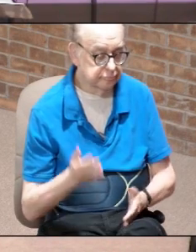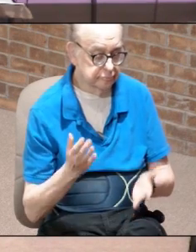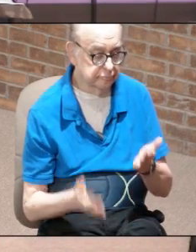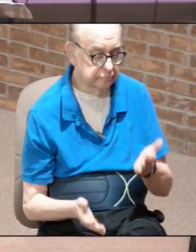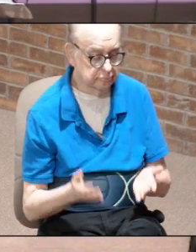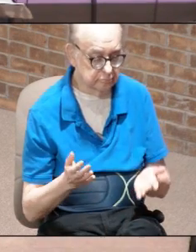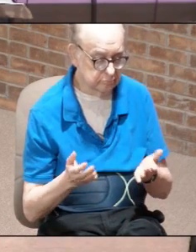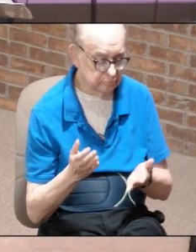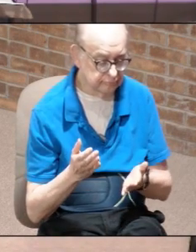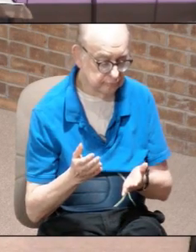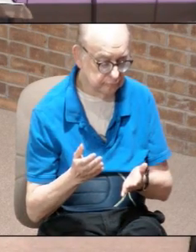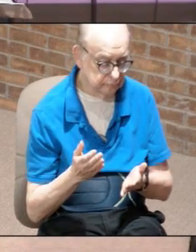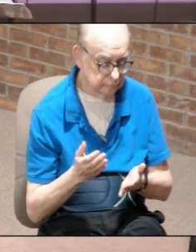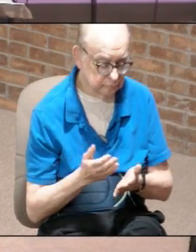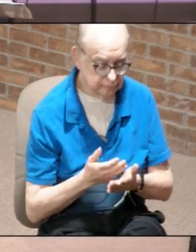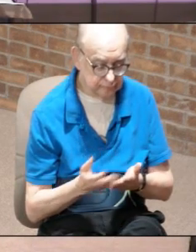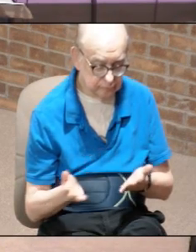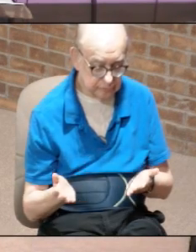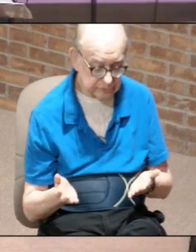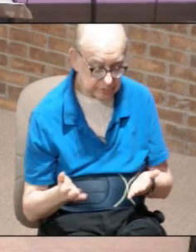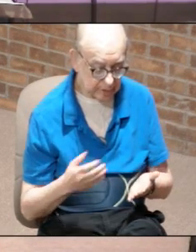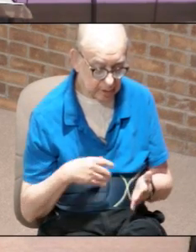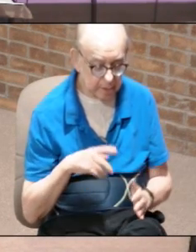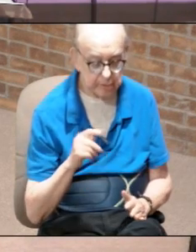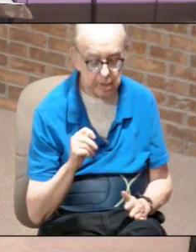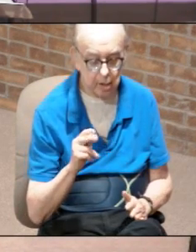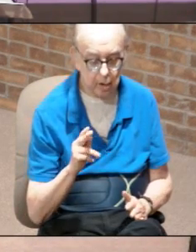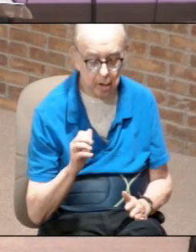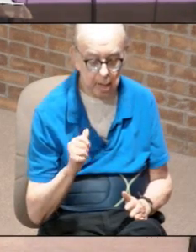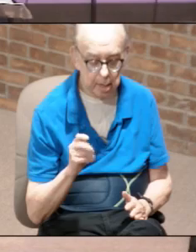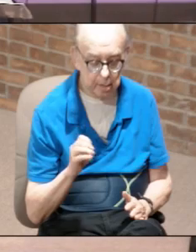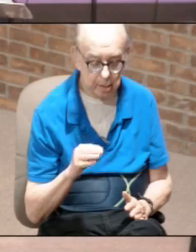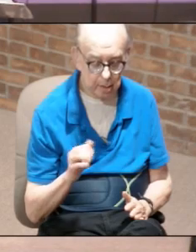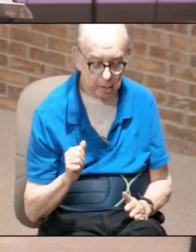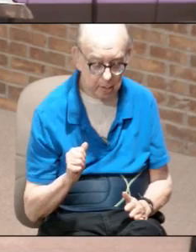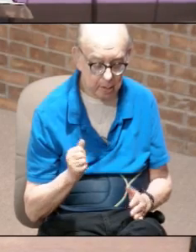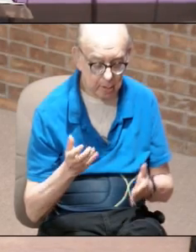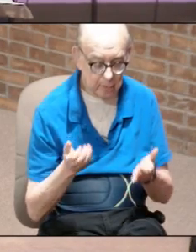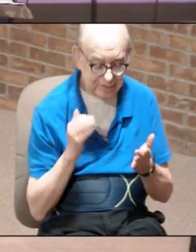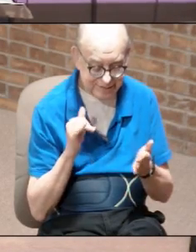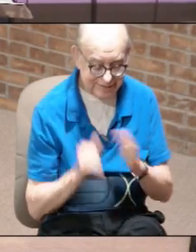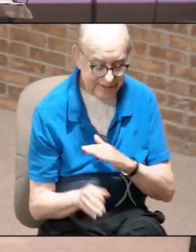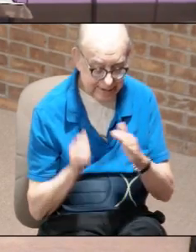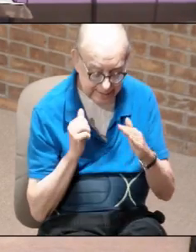Maybe it was some kind of trauma that you want to stay hidden.